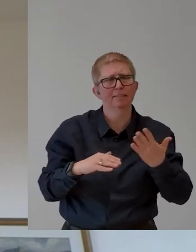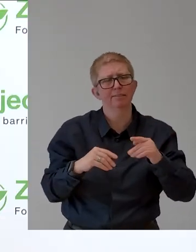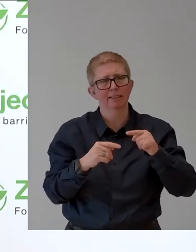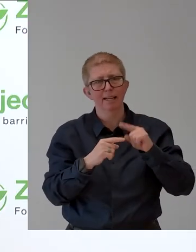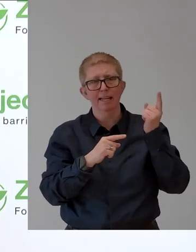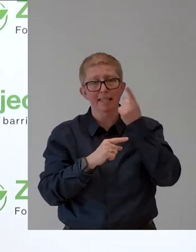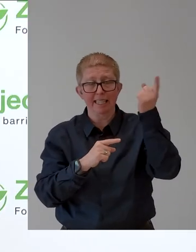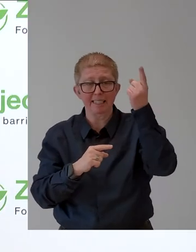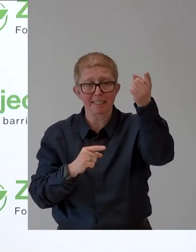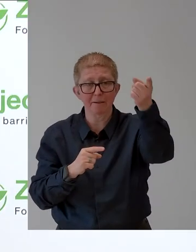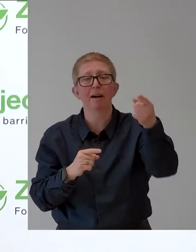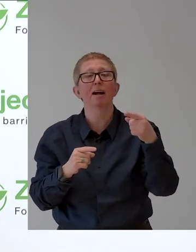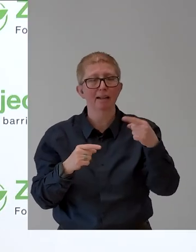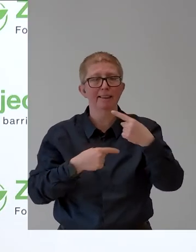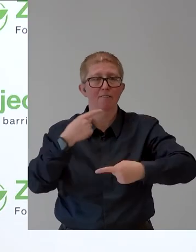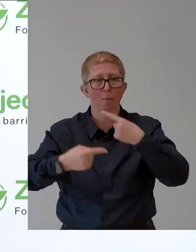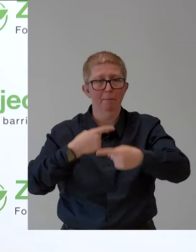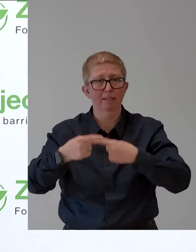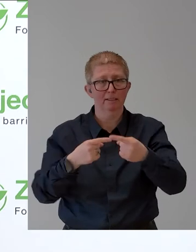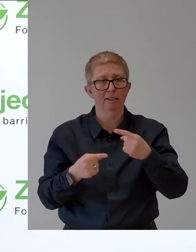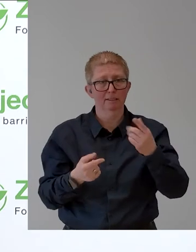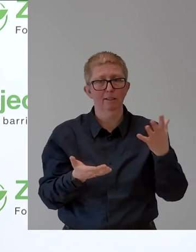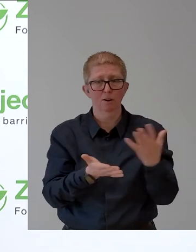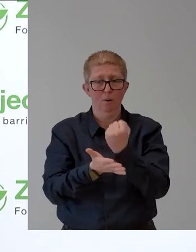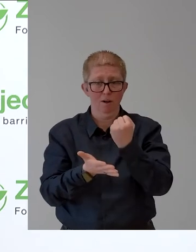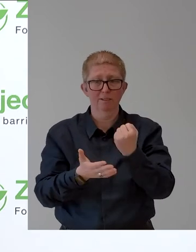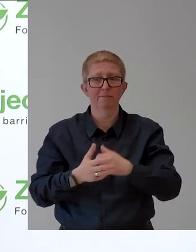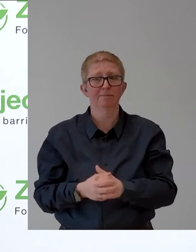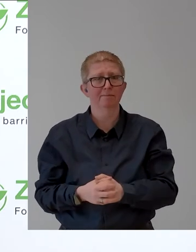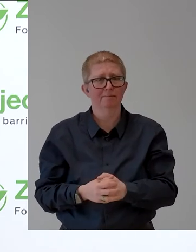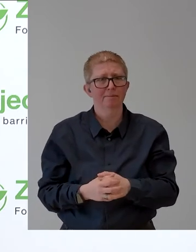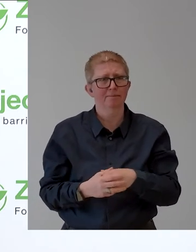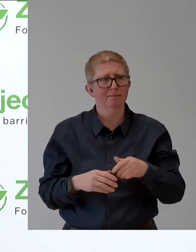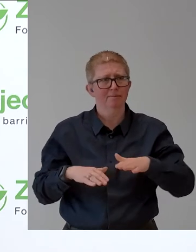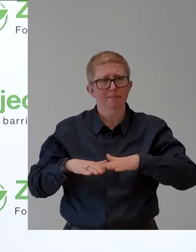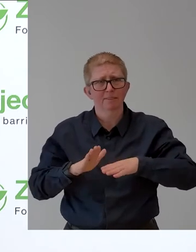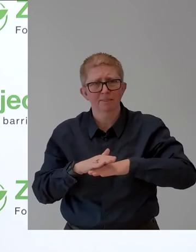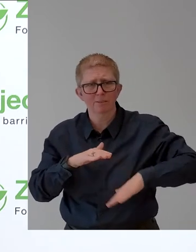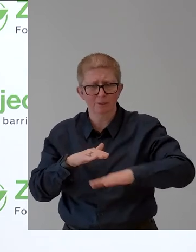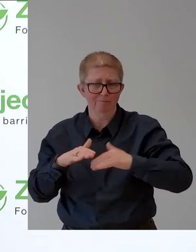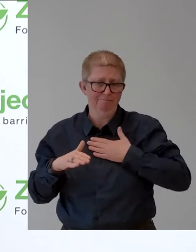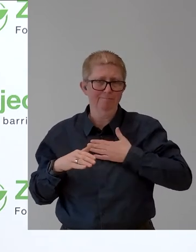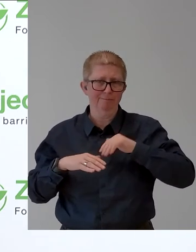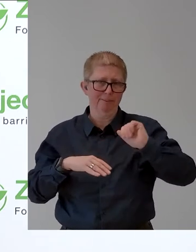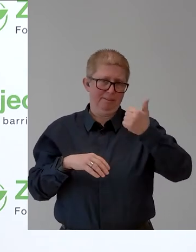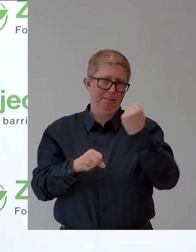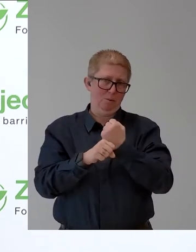Rana. We just saw 7 very exciting videos. What stayed in your mind? What did you like in particular about it?